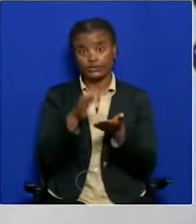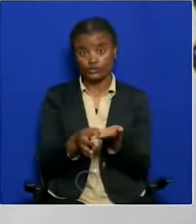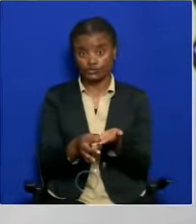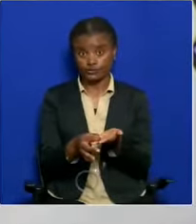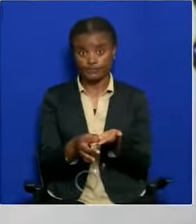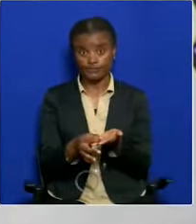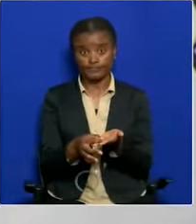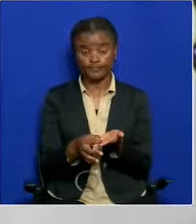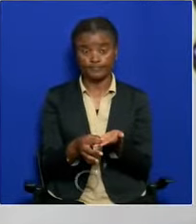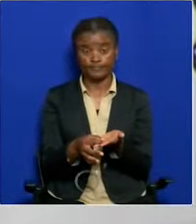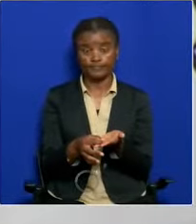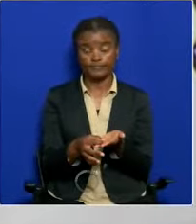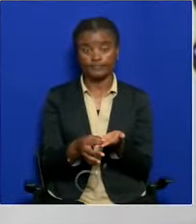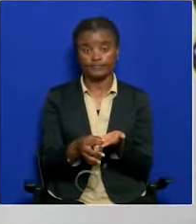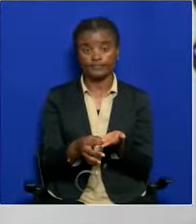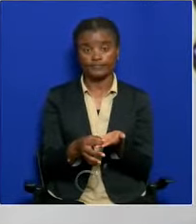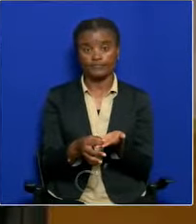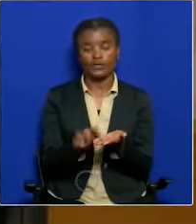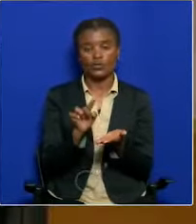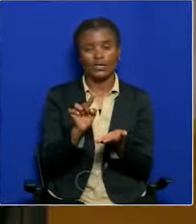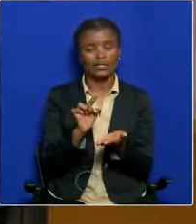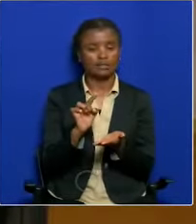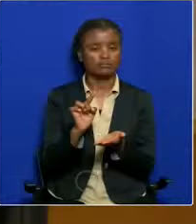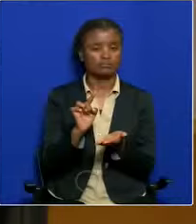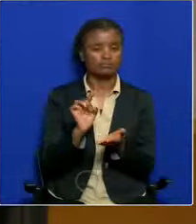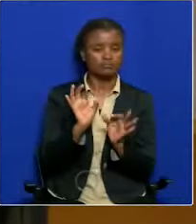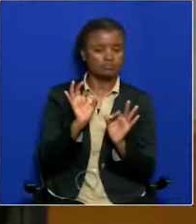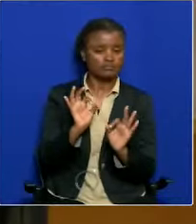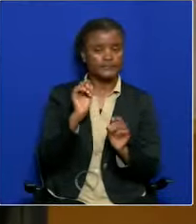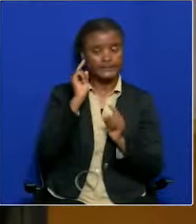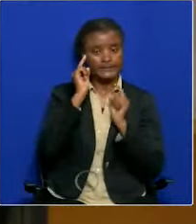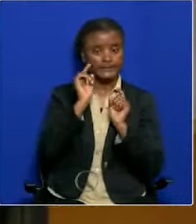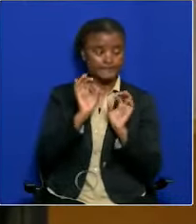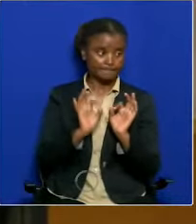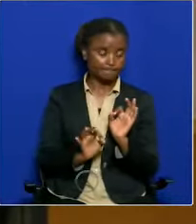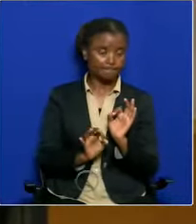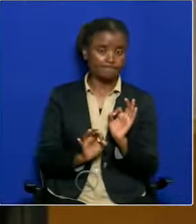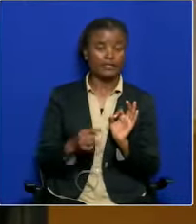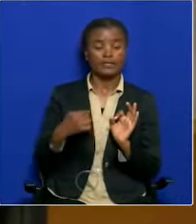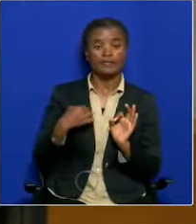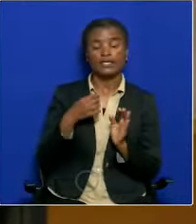inferential reasoning. I suggest to you that